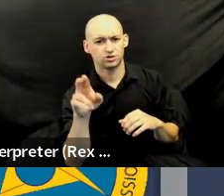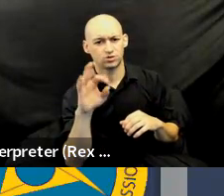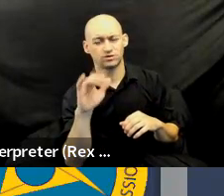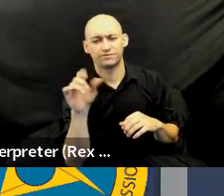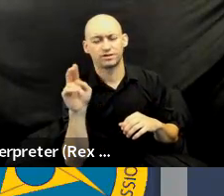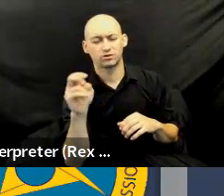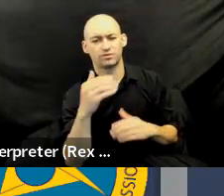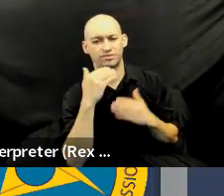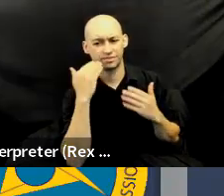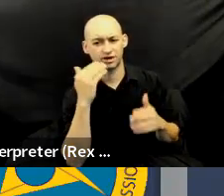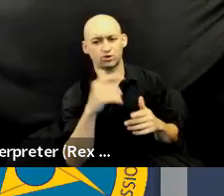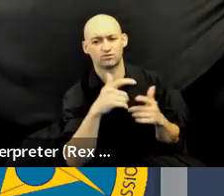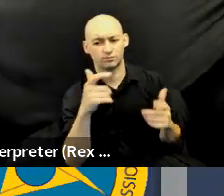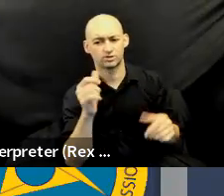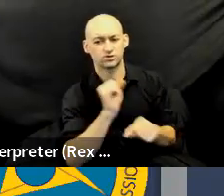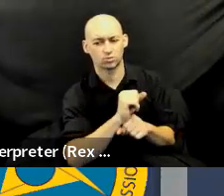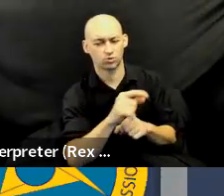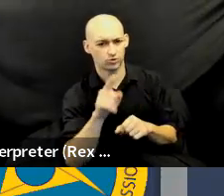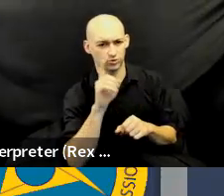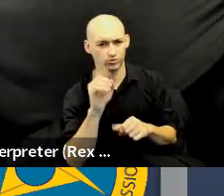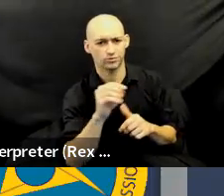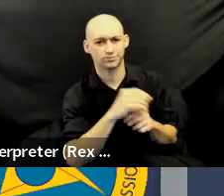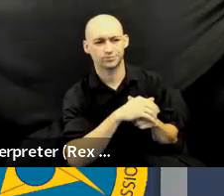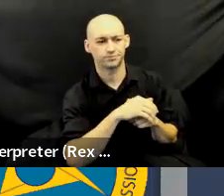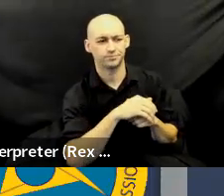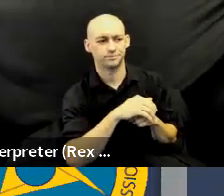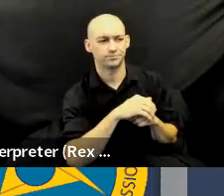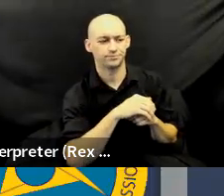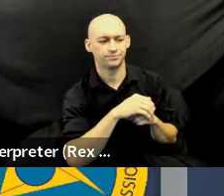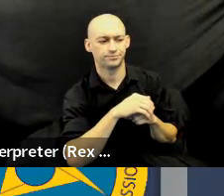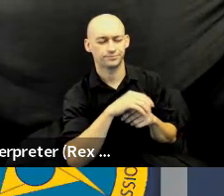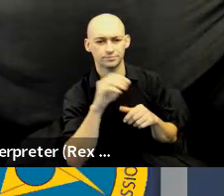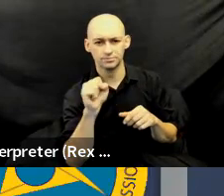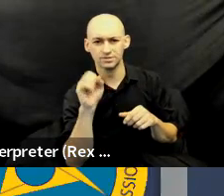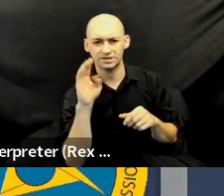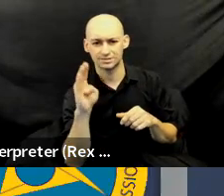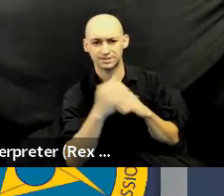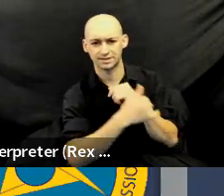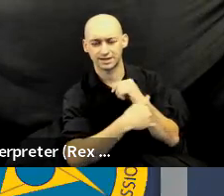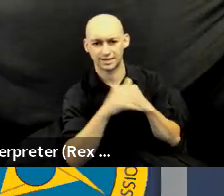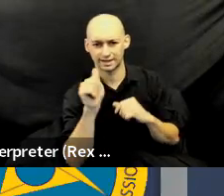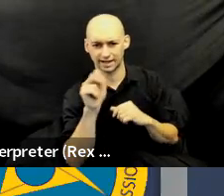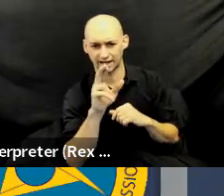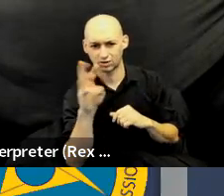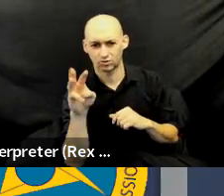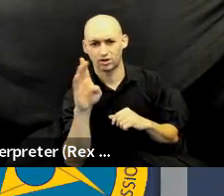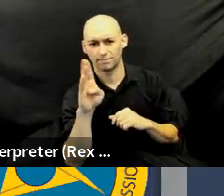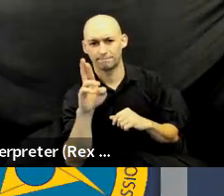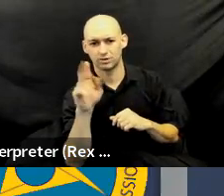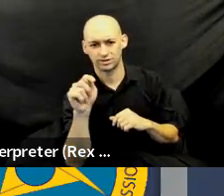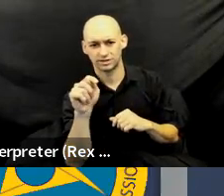you for the work that you're doing in the region. It means a lot. So of course, in San Bernardino County, there's Arrow, I guess there's a BRT line as